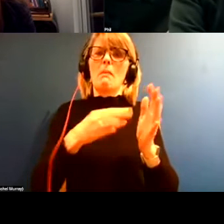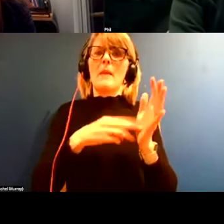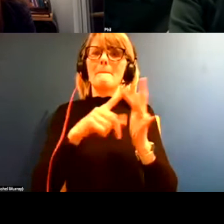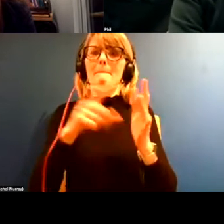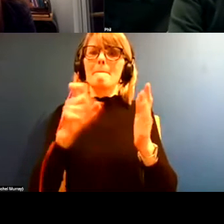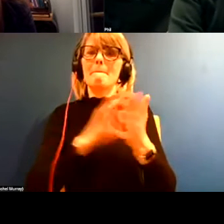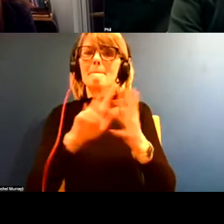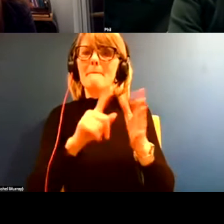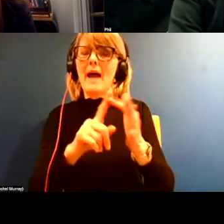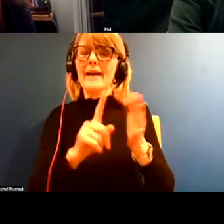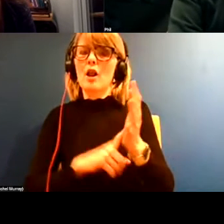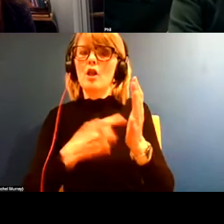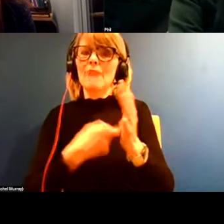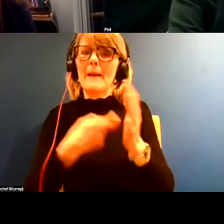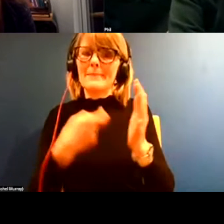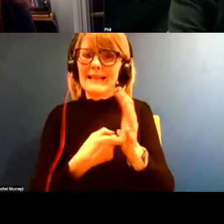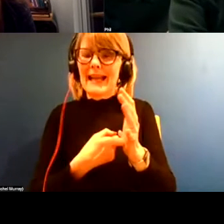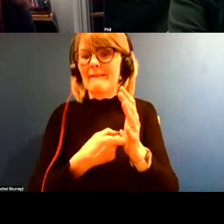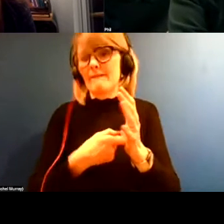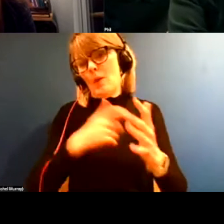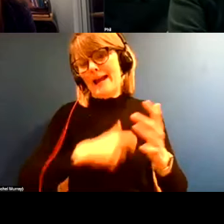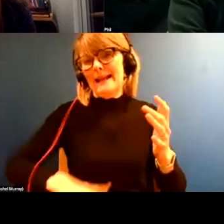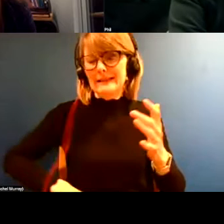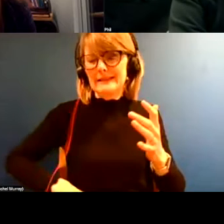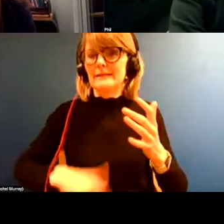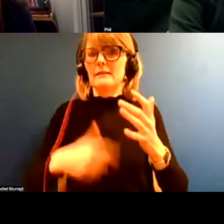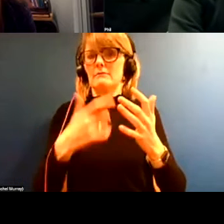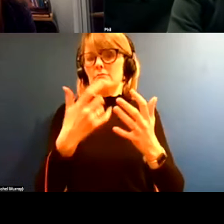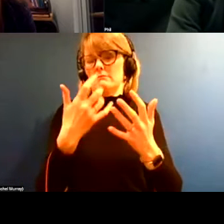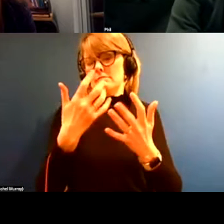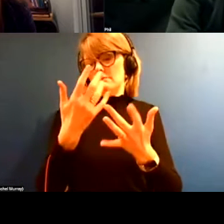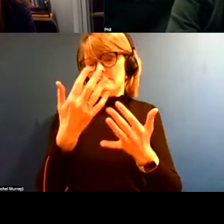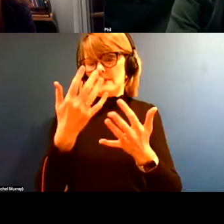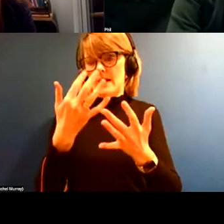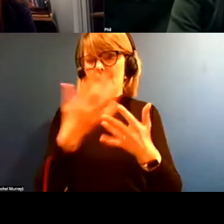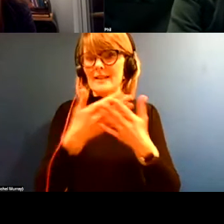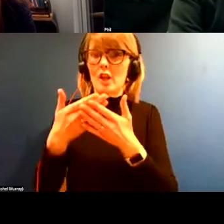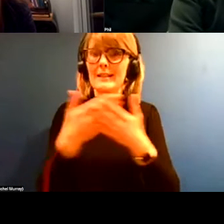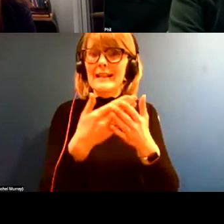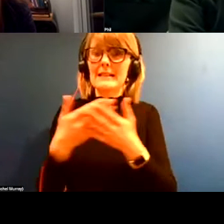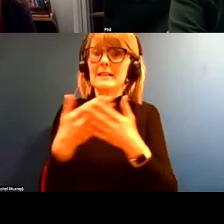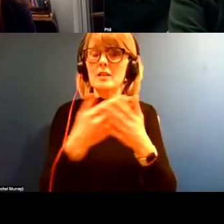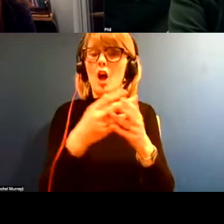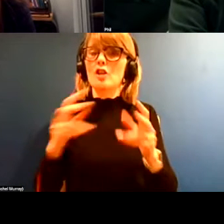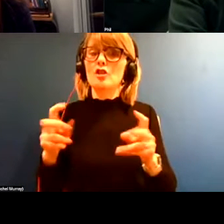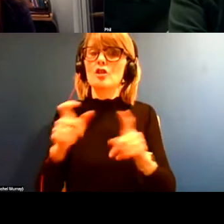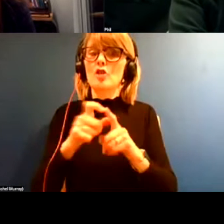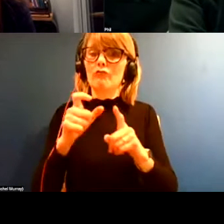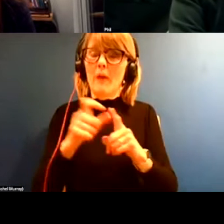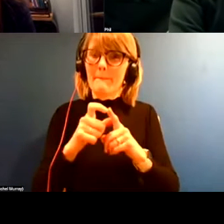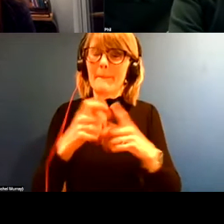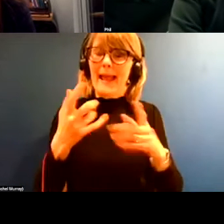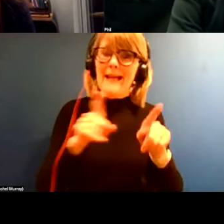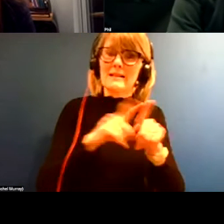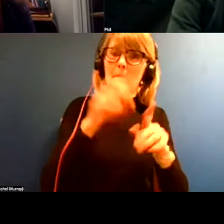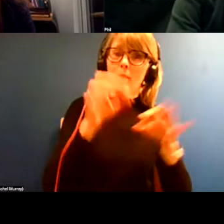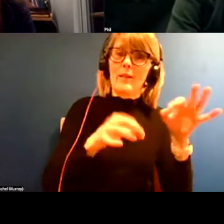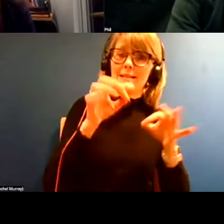at Durham University and the Department of Politics, Philosophy and Religion at Lancaster